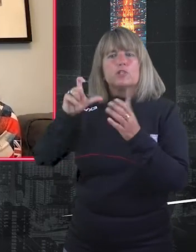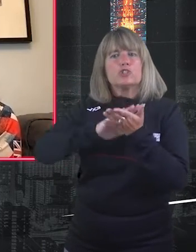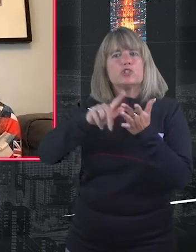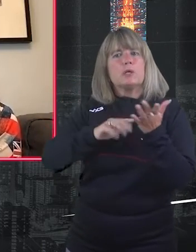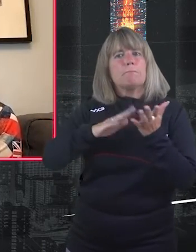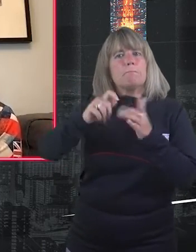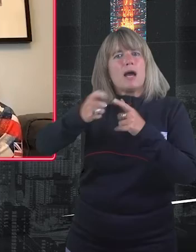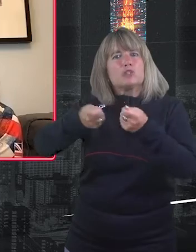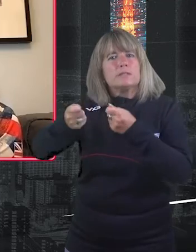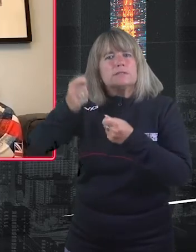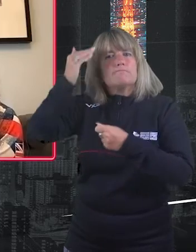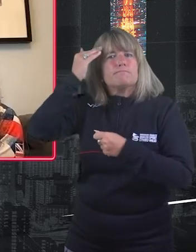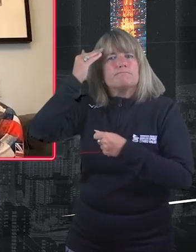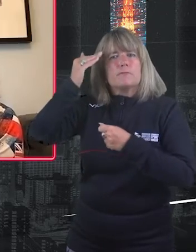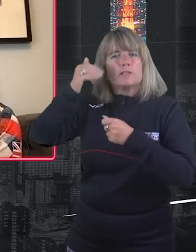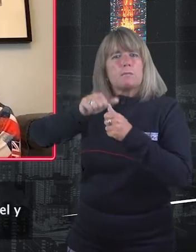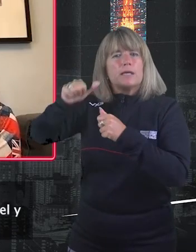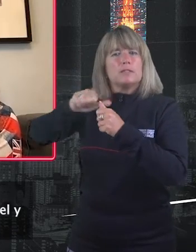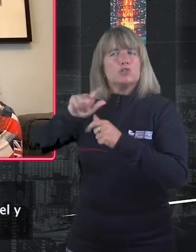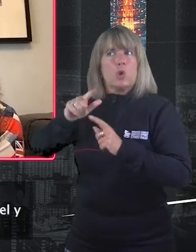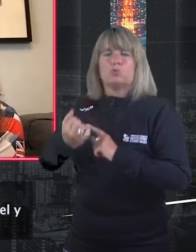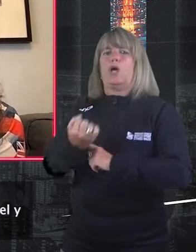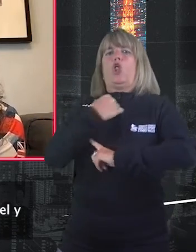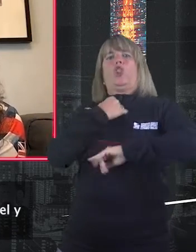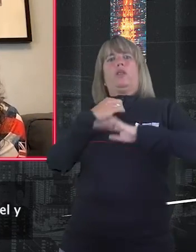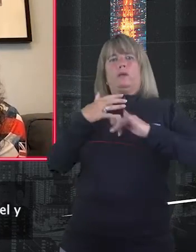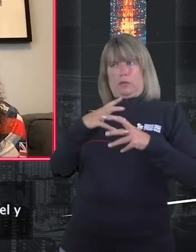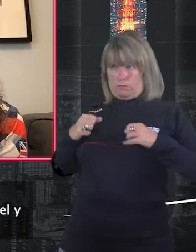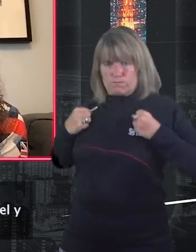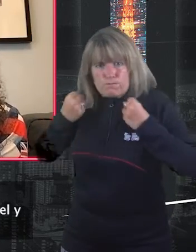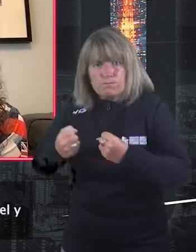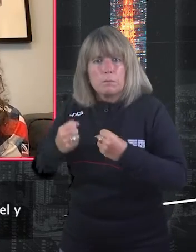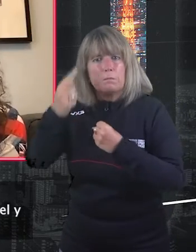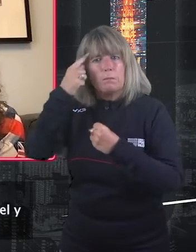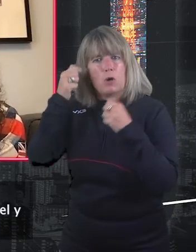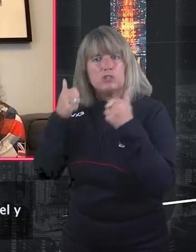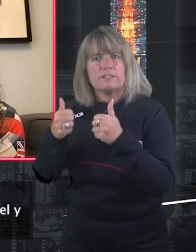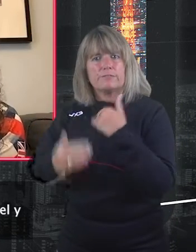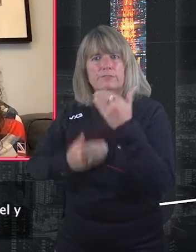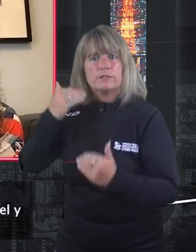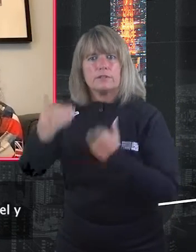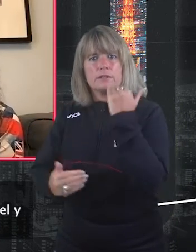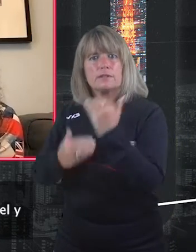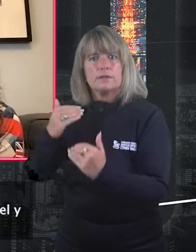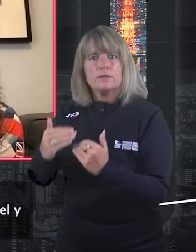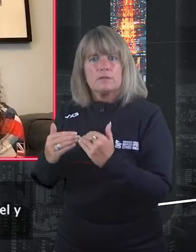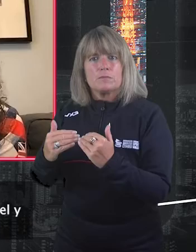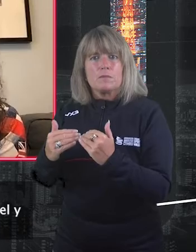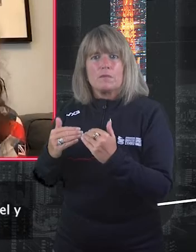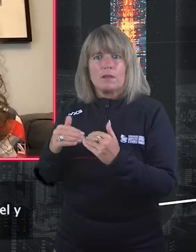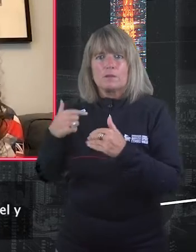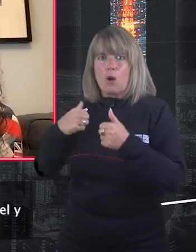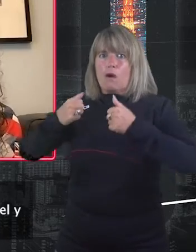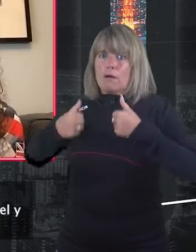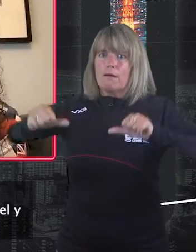at circumstances in a better way. And, you know, I think we've done a lot in the last year with the lockdown and things on kind of